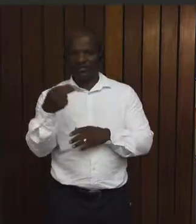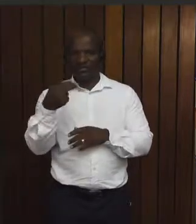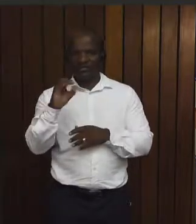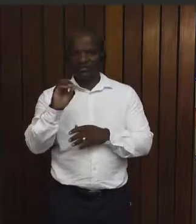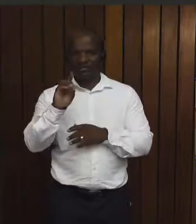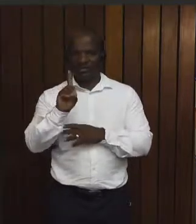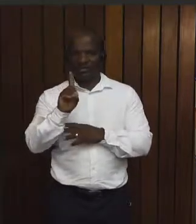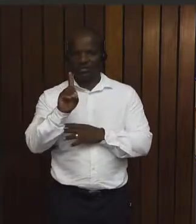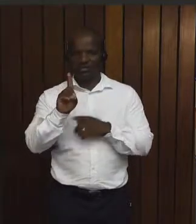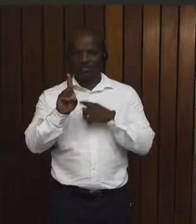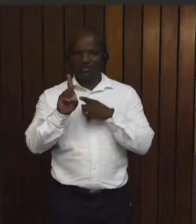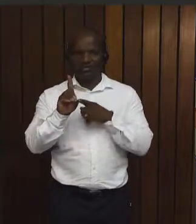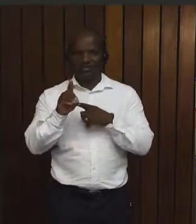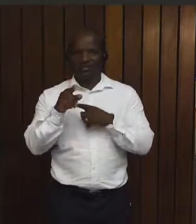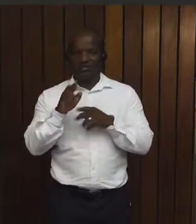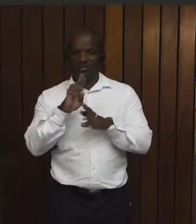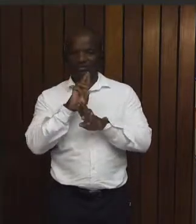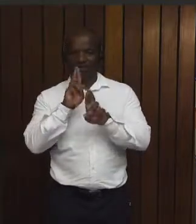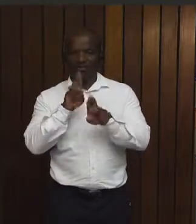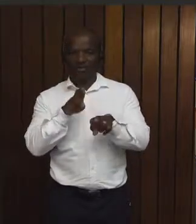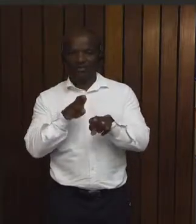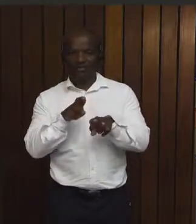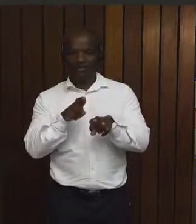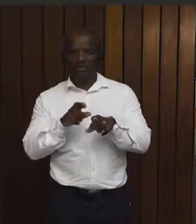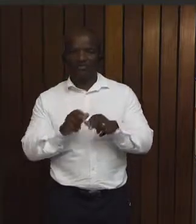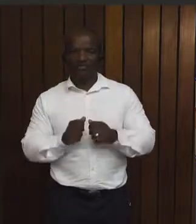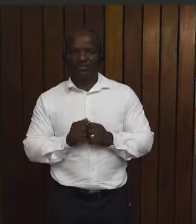HOD will report on the